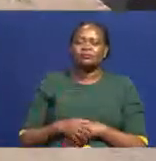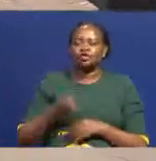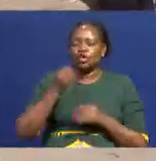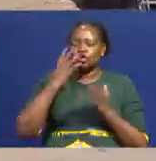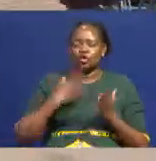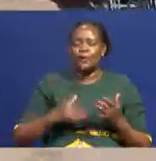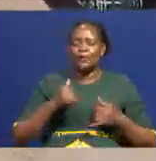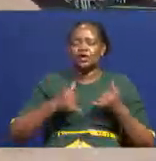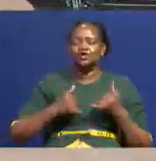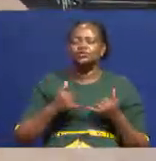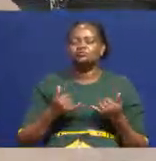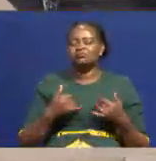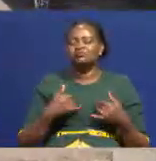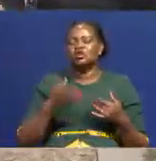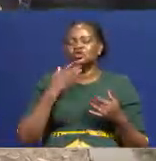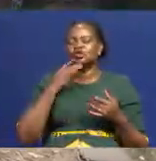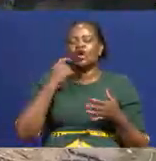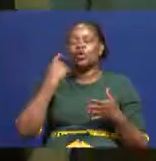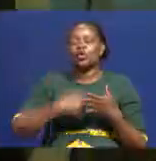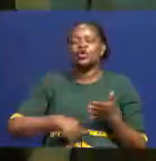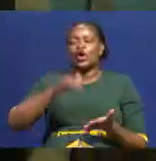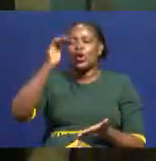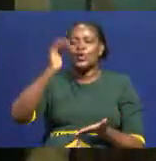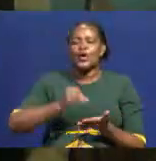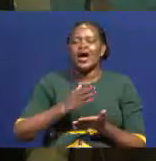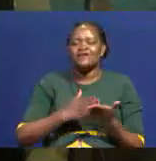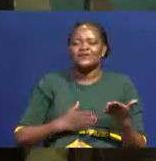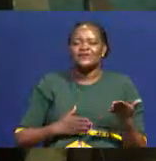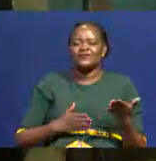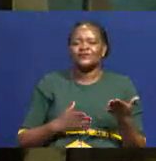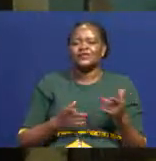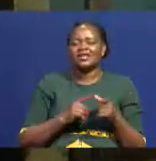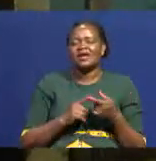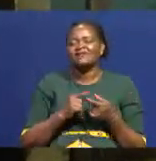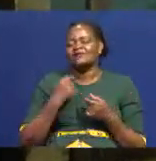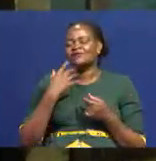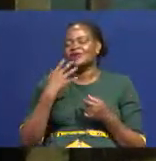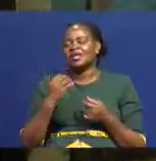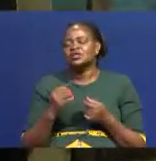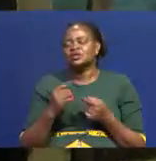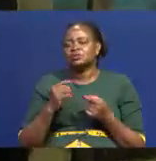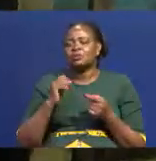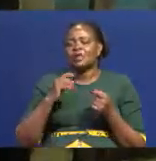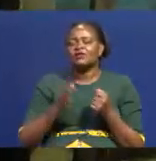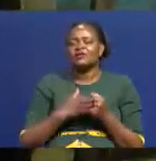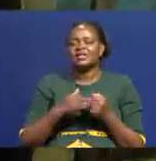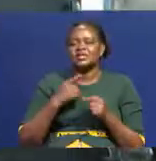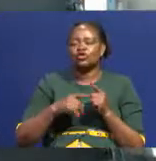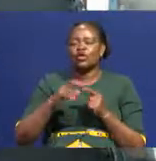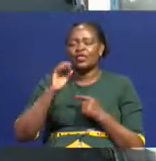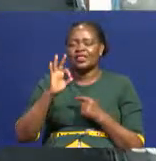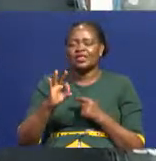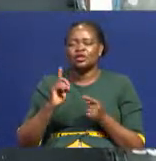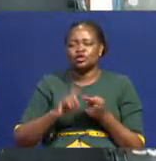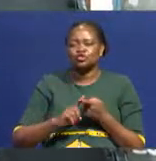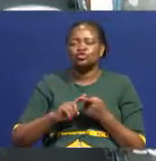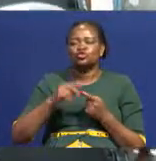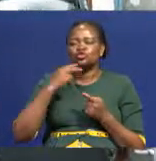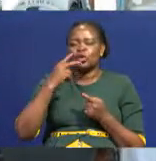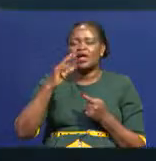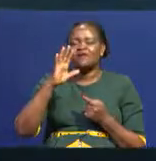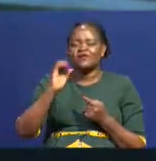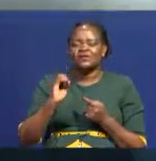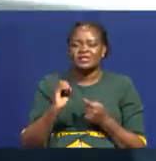Consumers rejoice as sugar prices are slashed in half, plummeting from 500 shillings in August 2023 to just